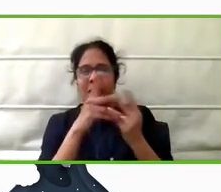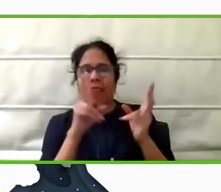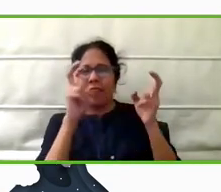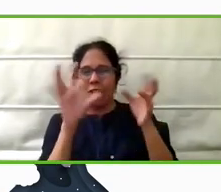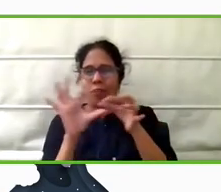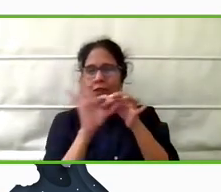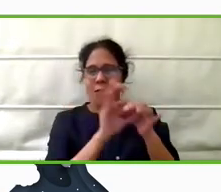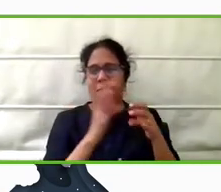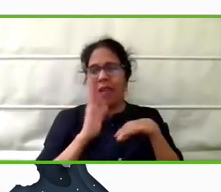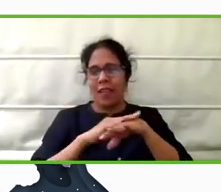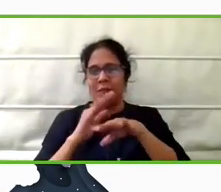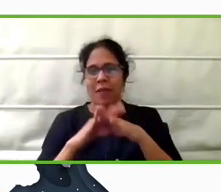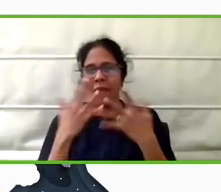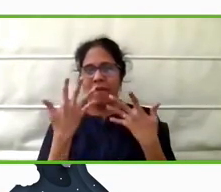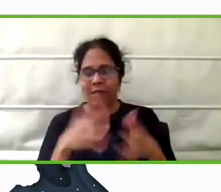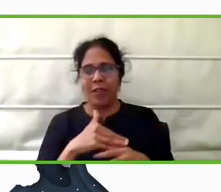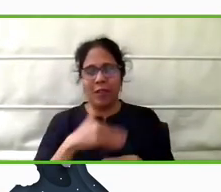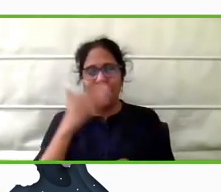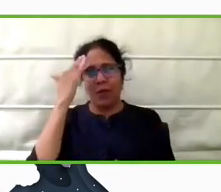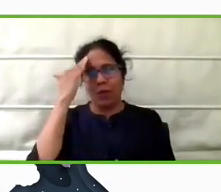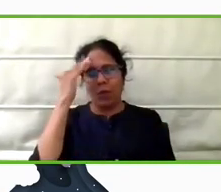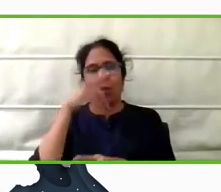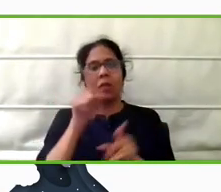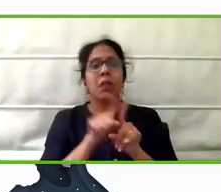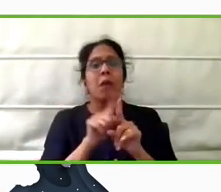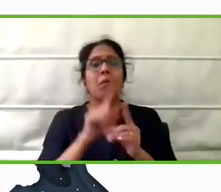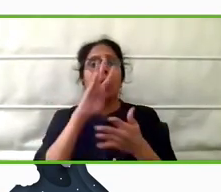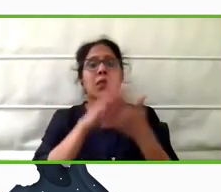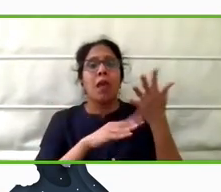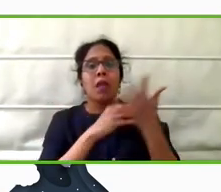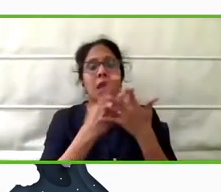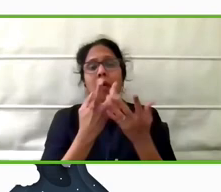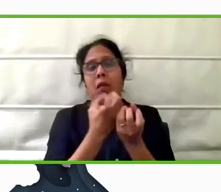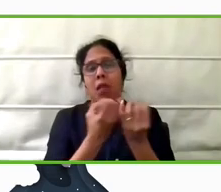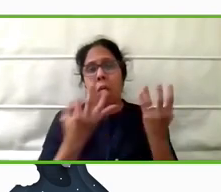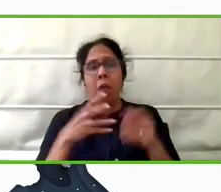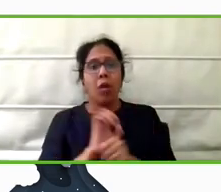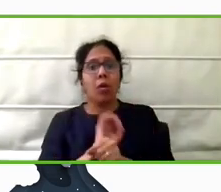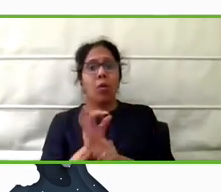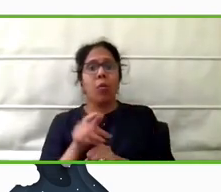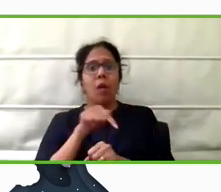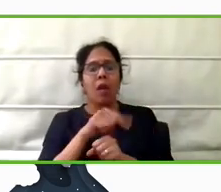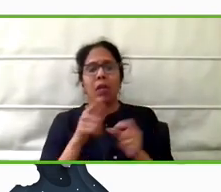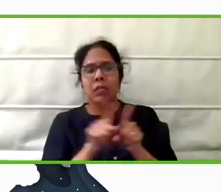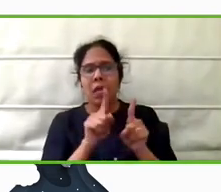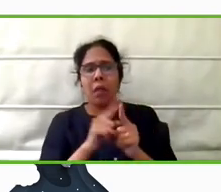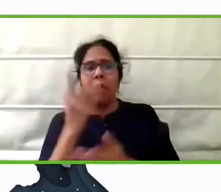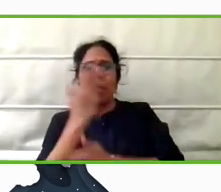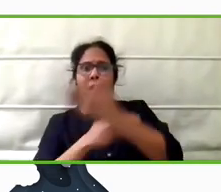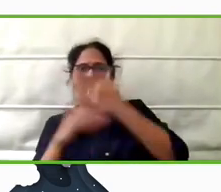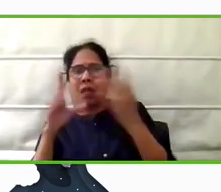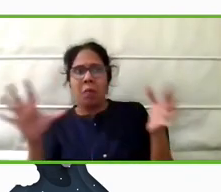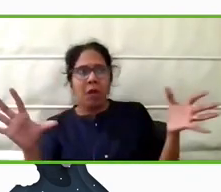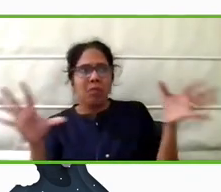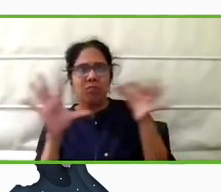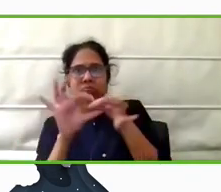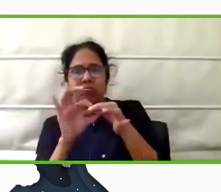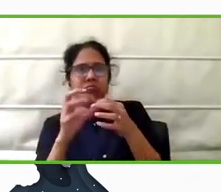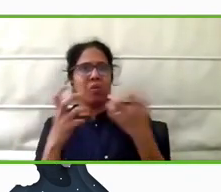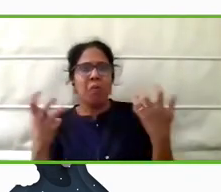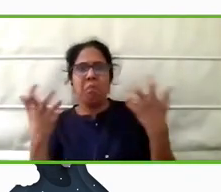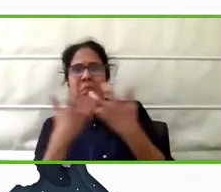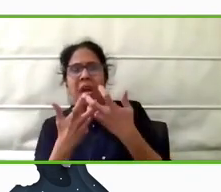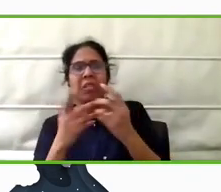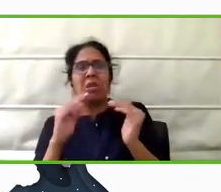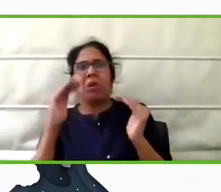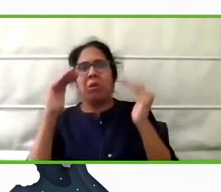to know, you know, there are a lot of statistics which shows that COVID has disproportionately affected people with